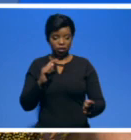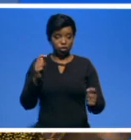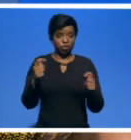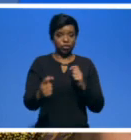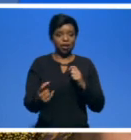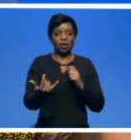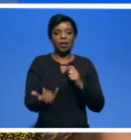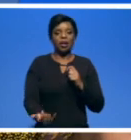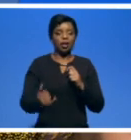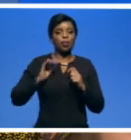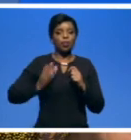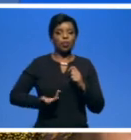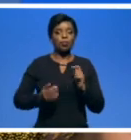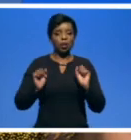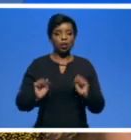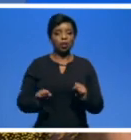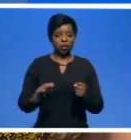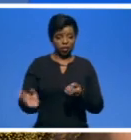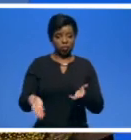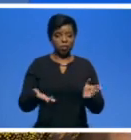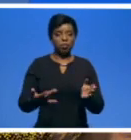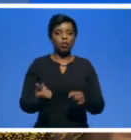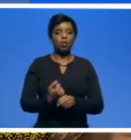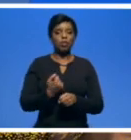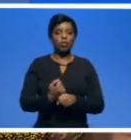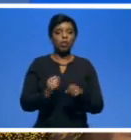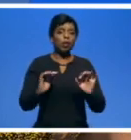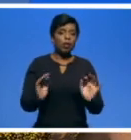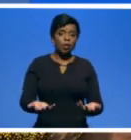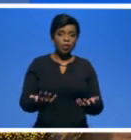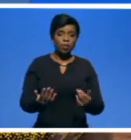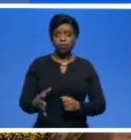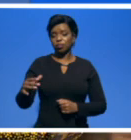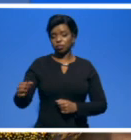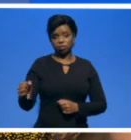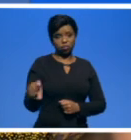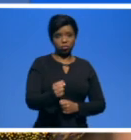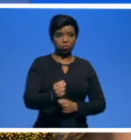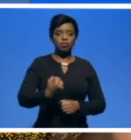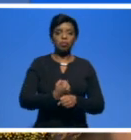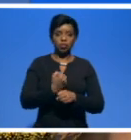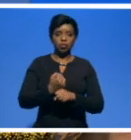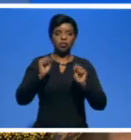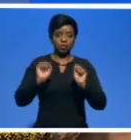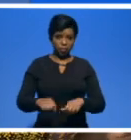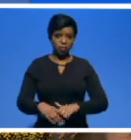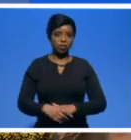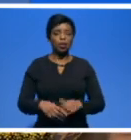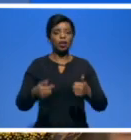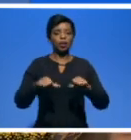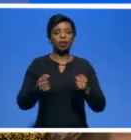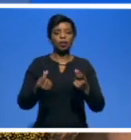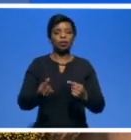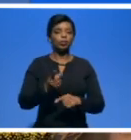basadi ba nka karolo moruong ka tsela ya gore ba ya hirwa ebe ba ya sebetsa le ka tsela ya gore ba ba le dikgwebo tseo e